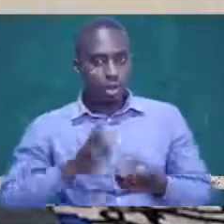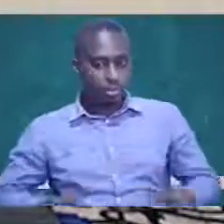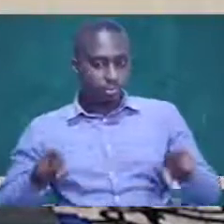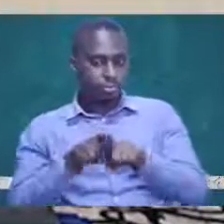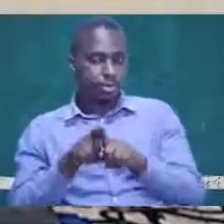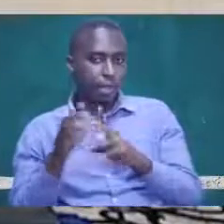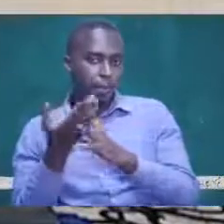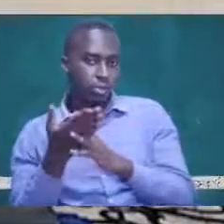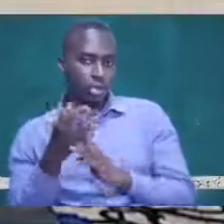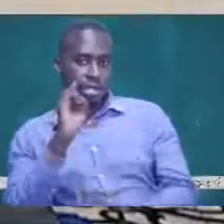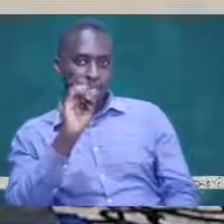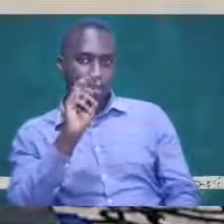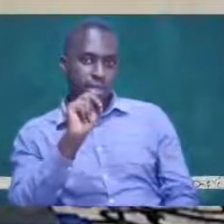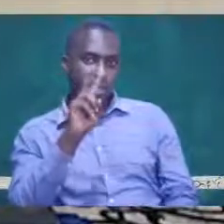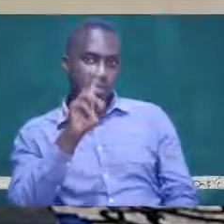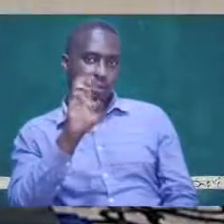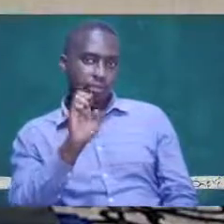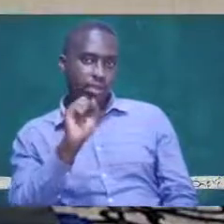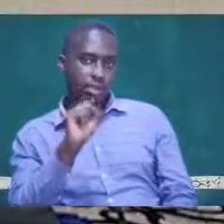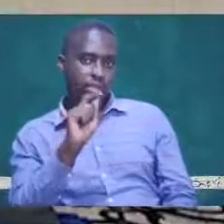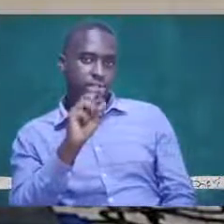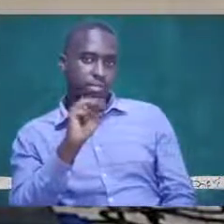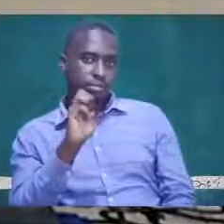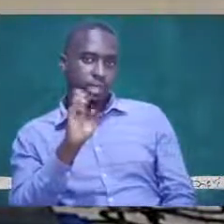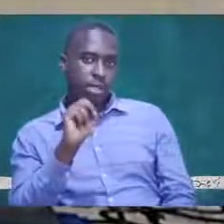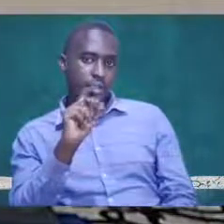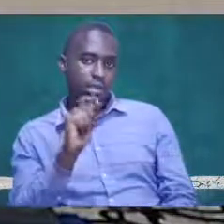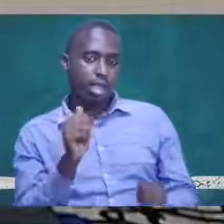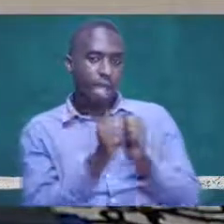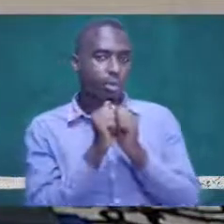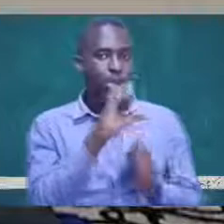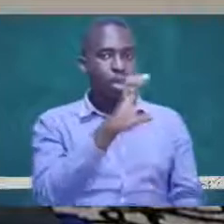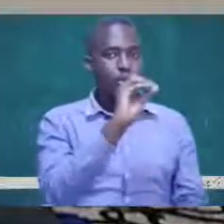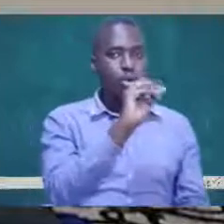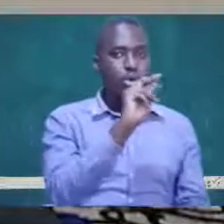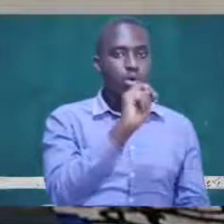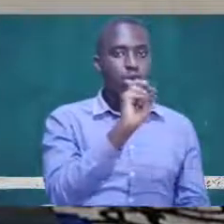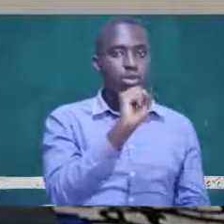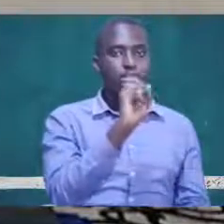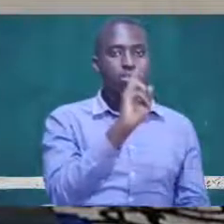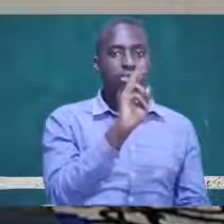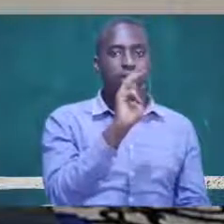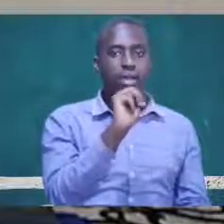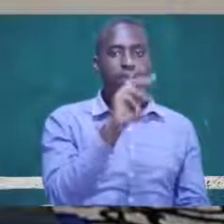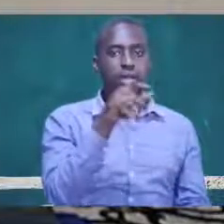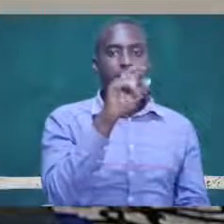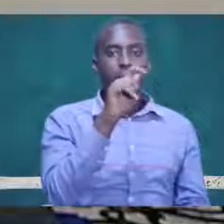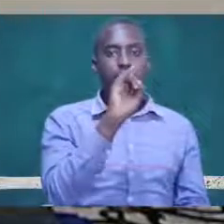between investment and consumption. If consumption changes, investment